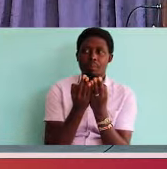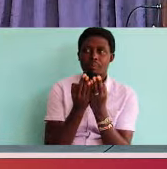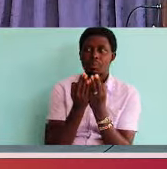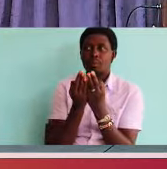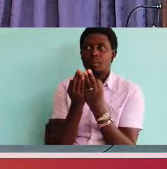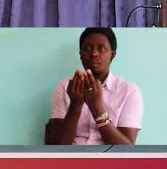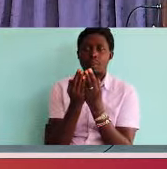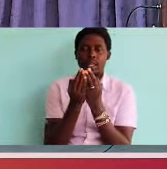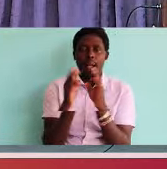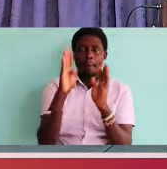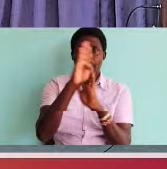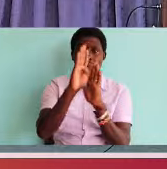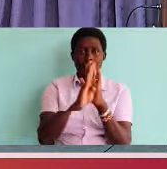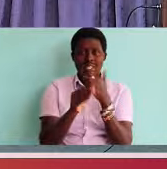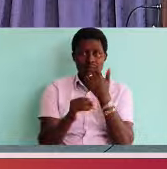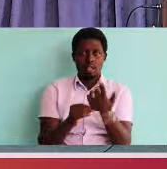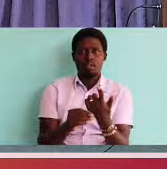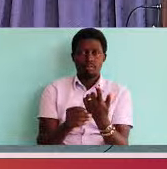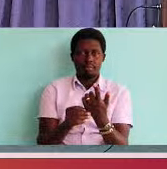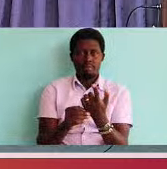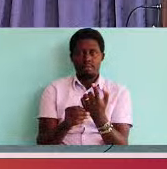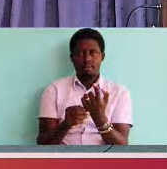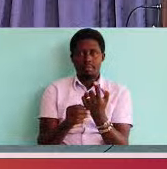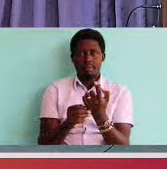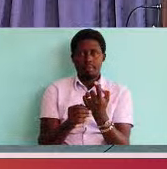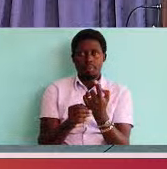This is what the Bible says.